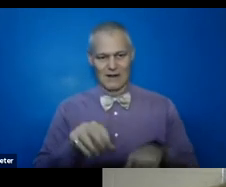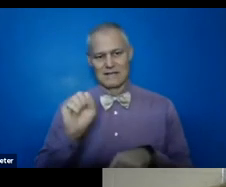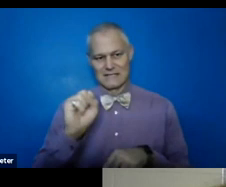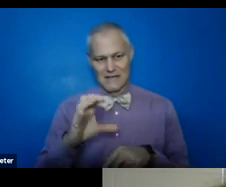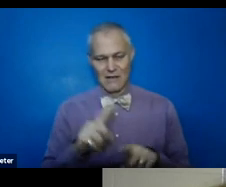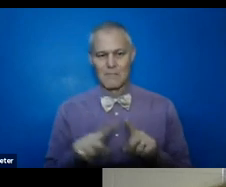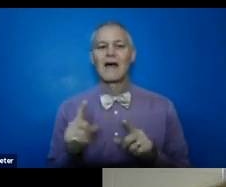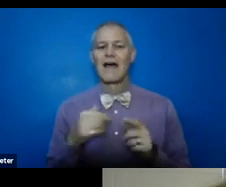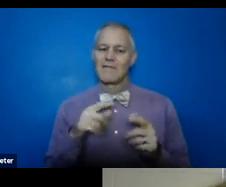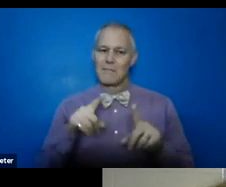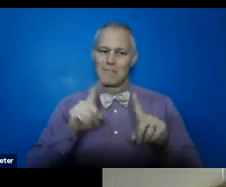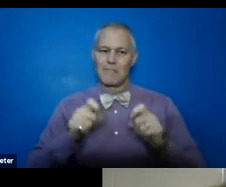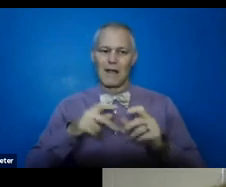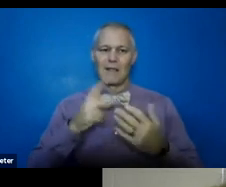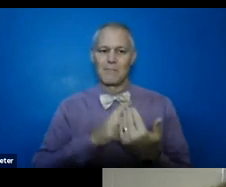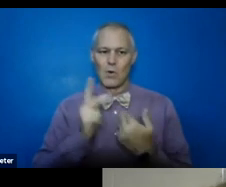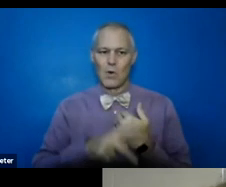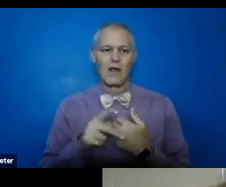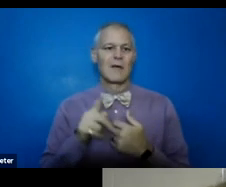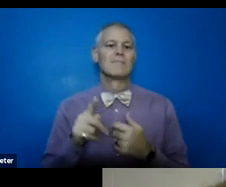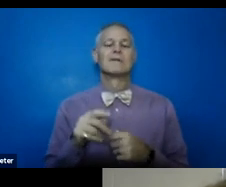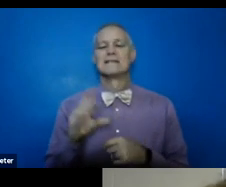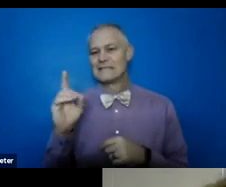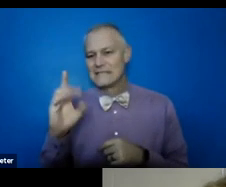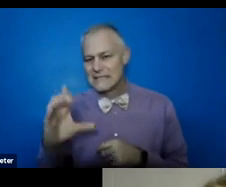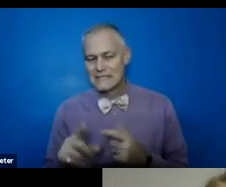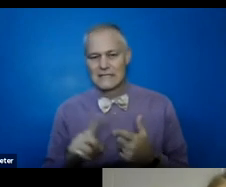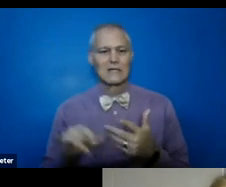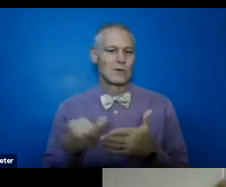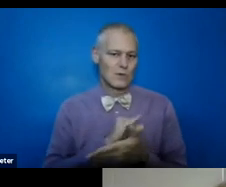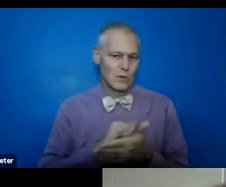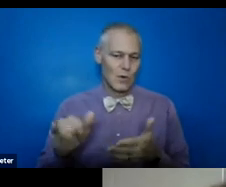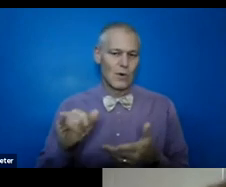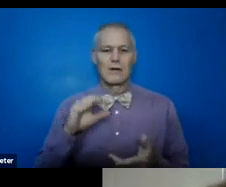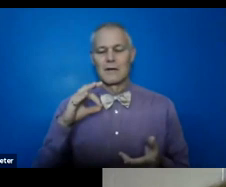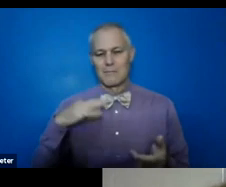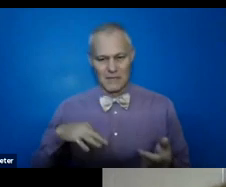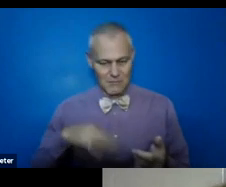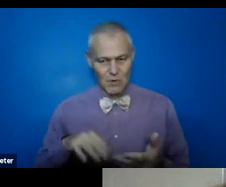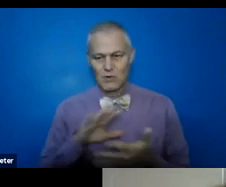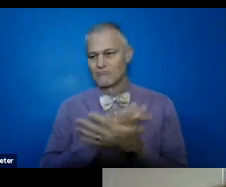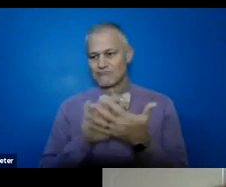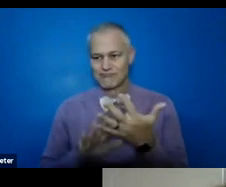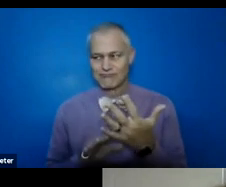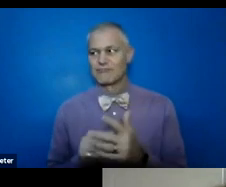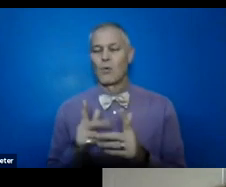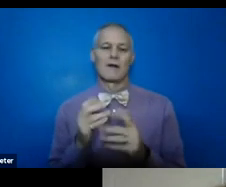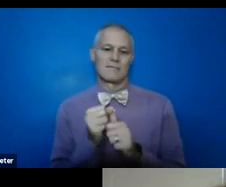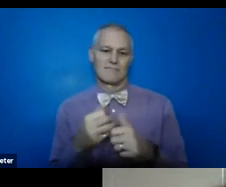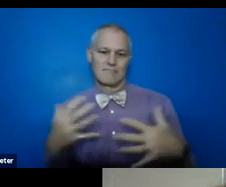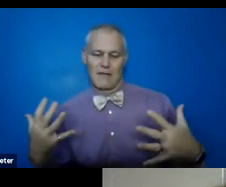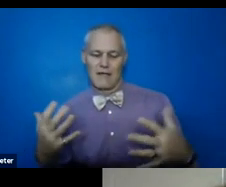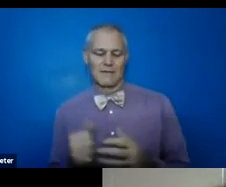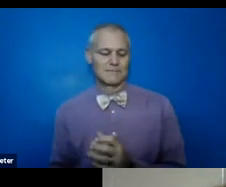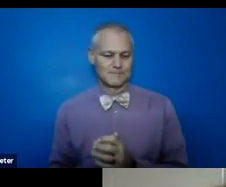pilot programs and things taking place here in DC, in New York, in Pittsburgh, and we're looking to expand more. But I think the role